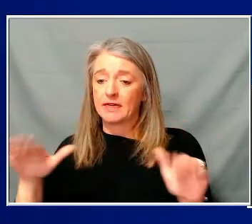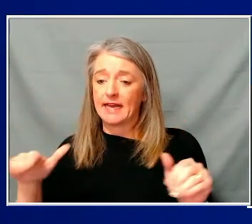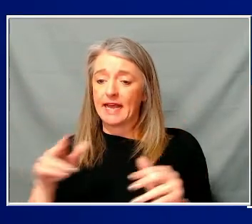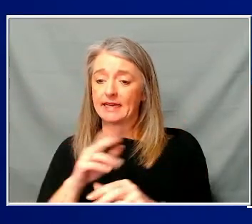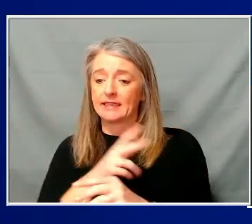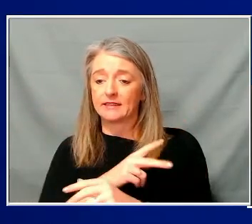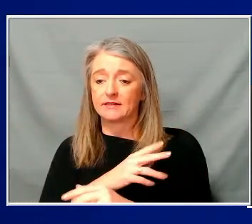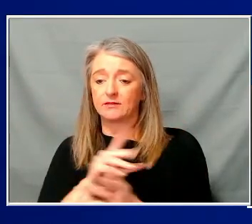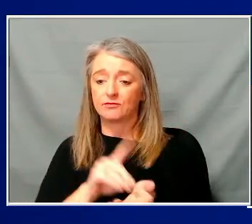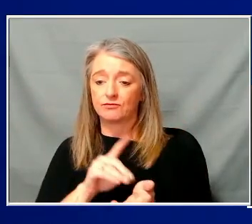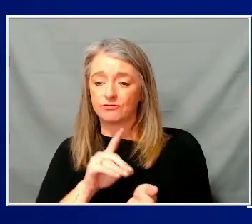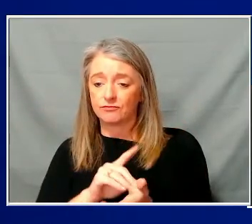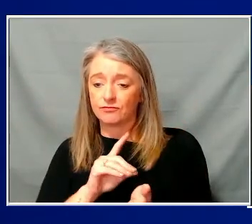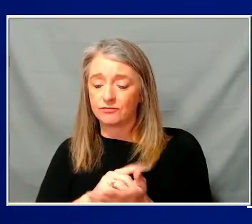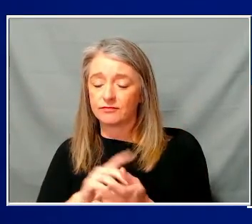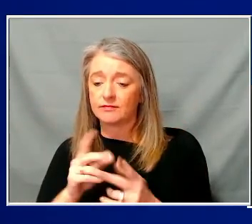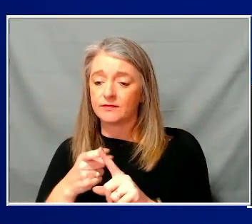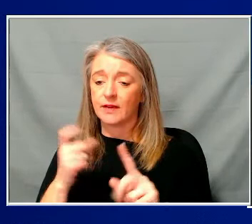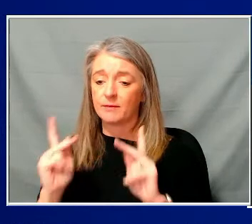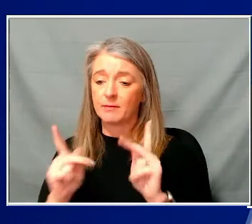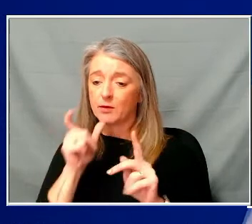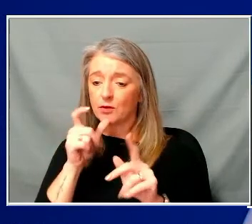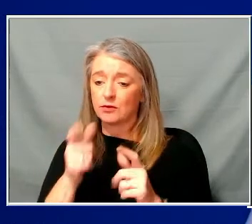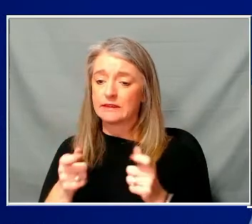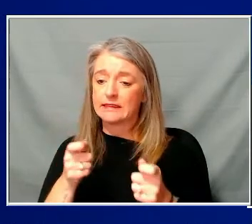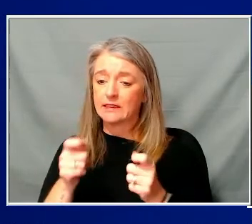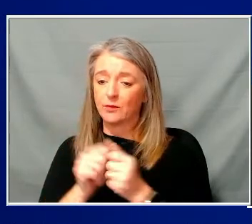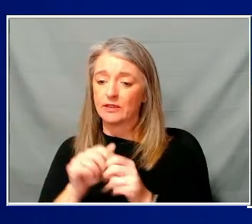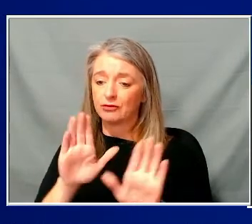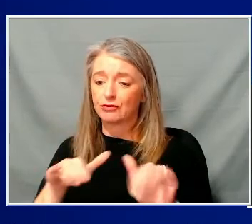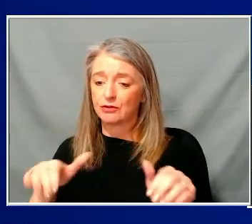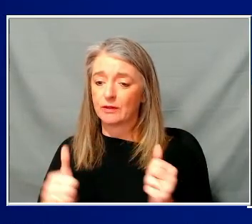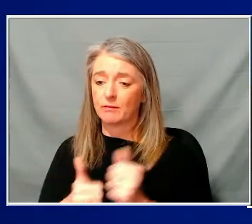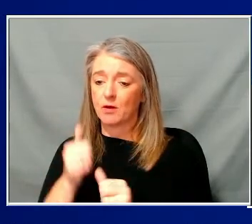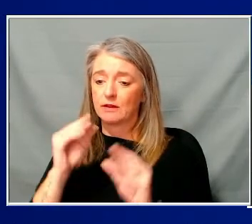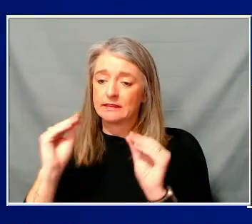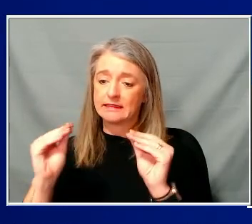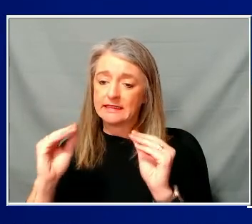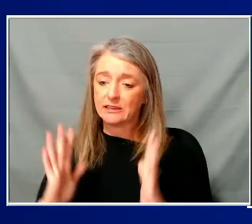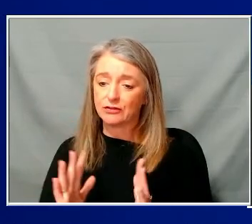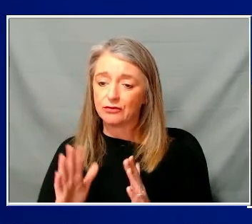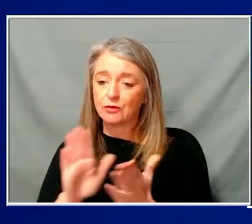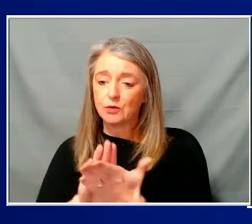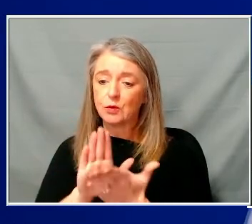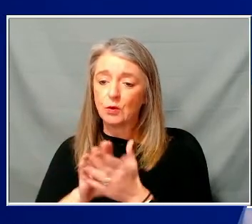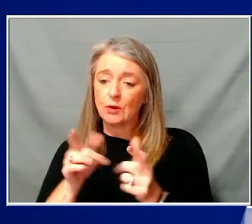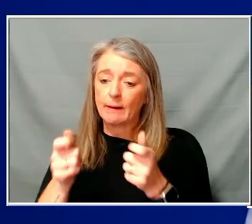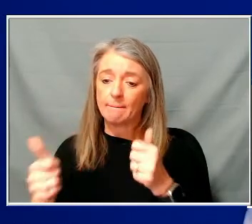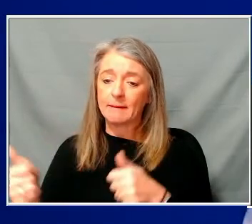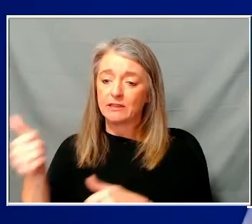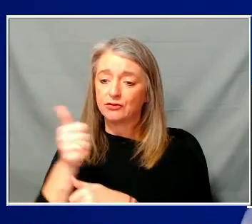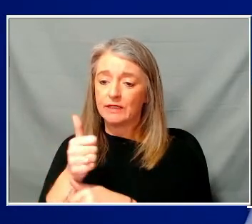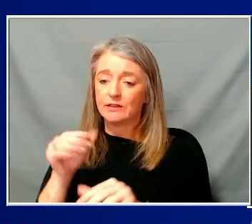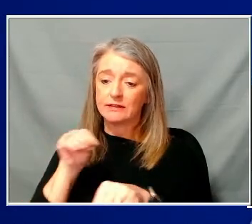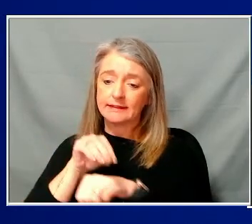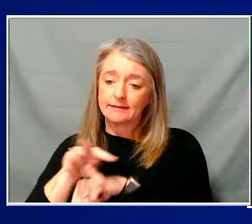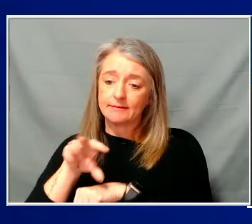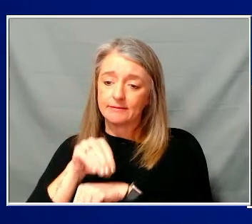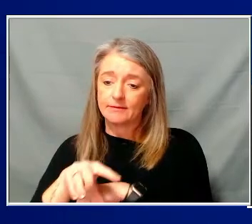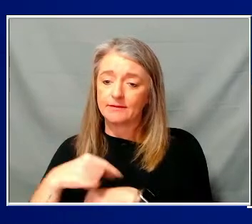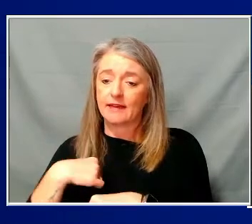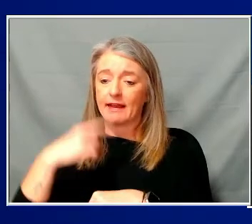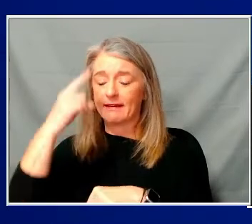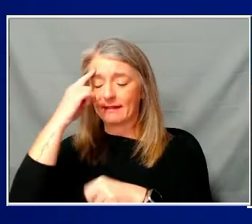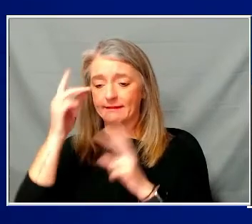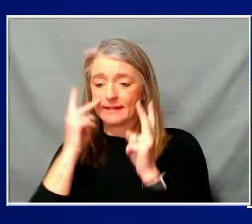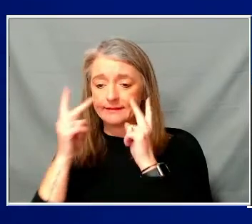from the people that probably deal with our children the most, those teachers, those school administrators, those counselors. I think they have seen it as